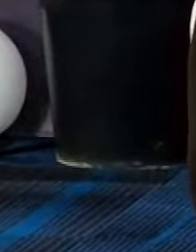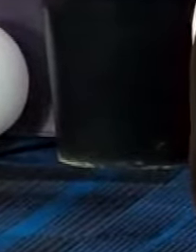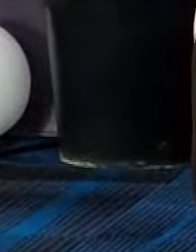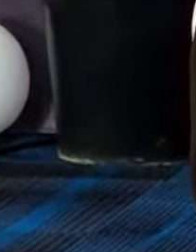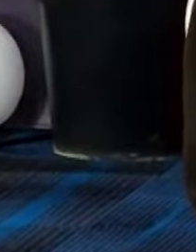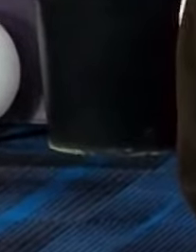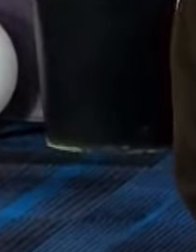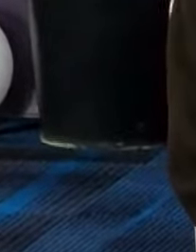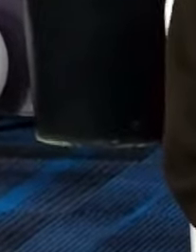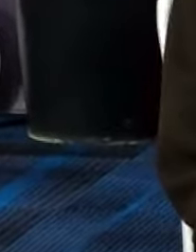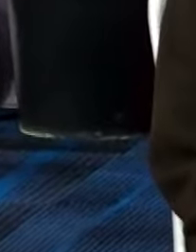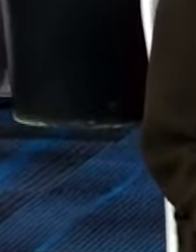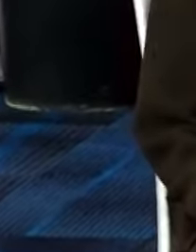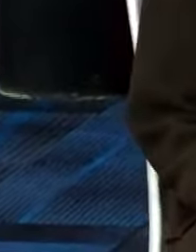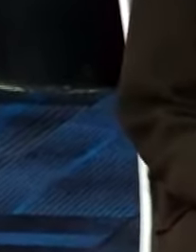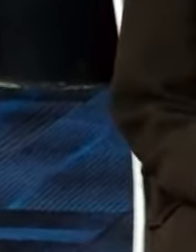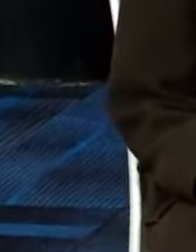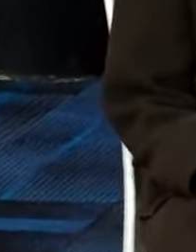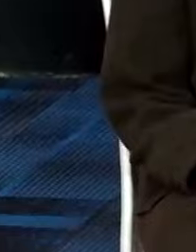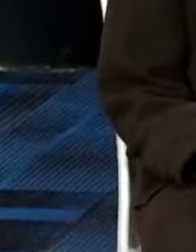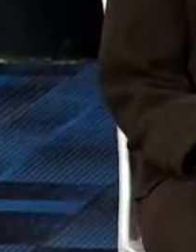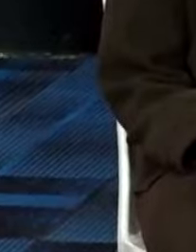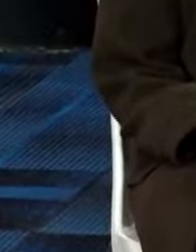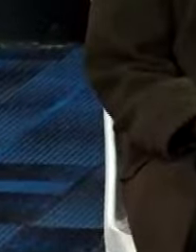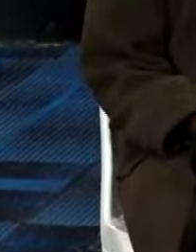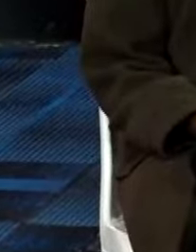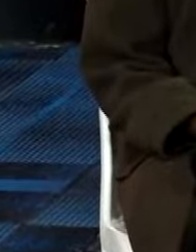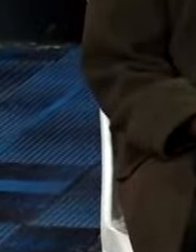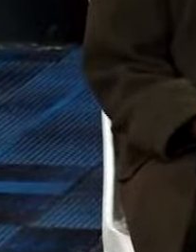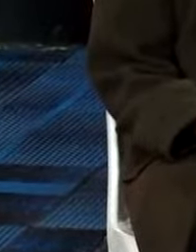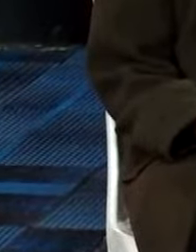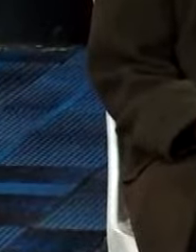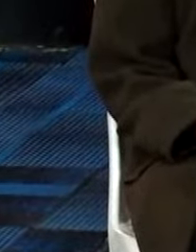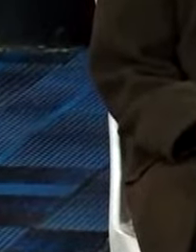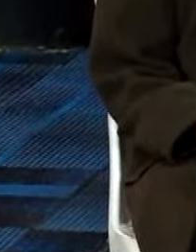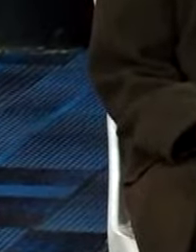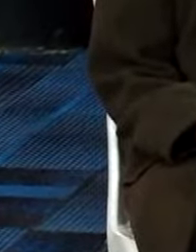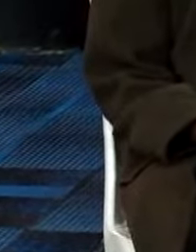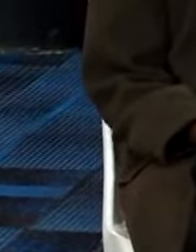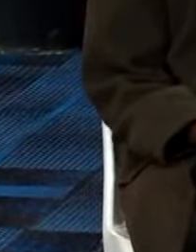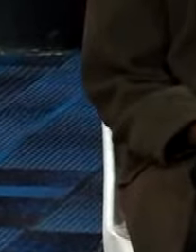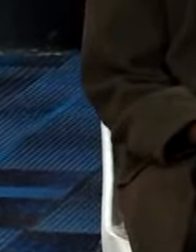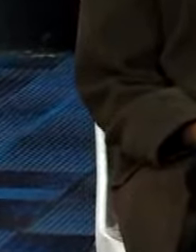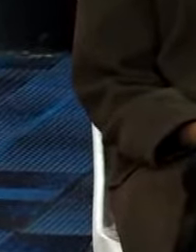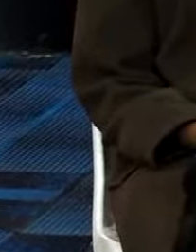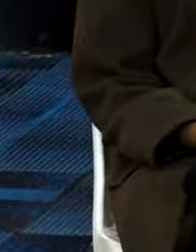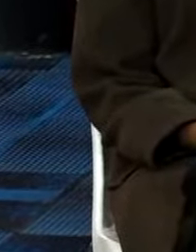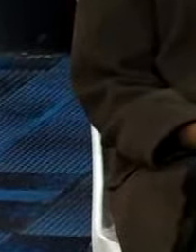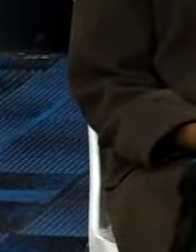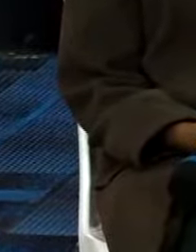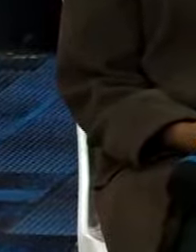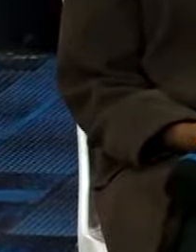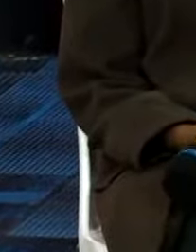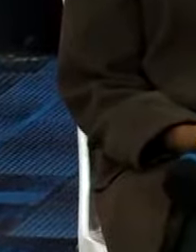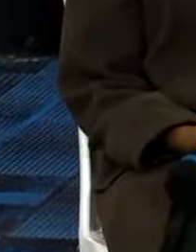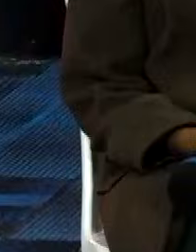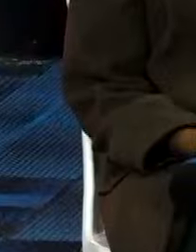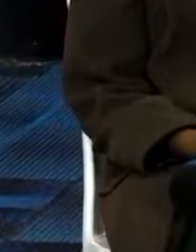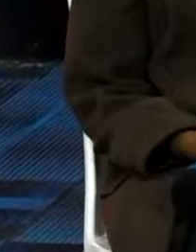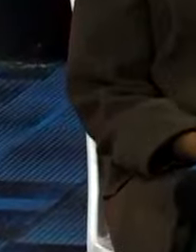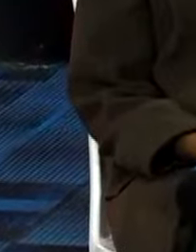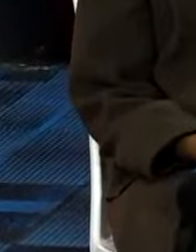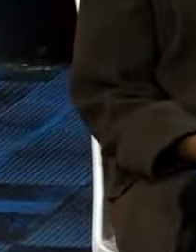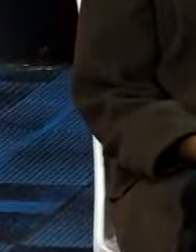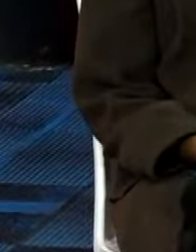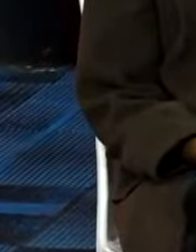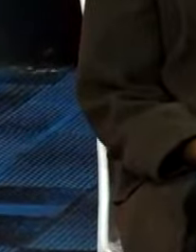on investor. But before we start, let's pray. Thank you, Father, for this day. Thank you for being with us. Thank you for